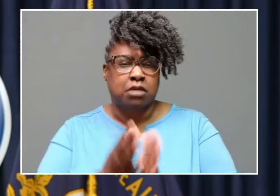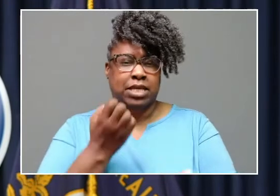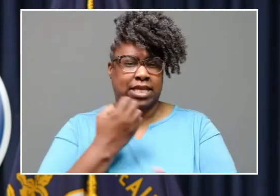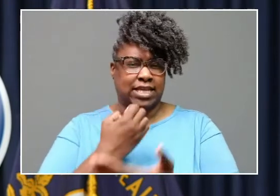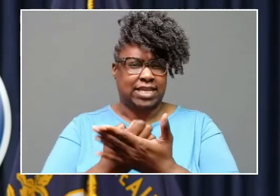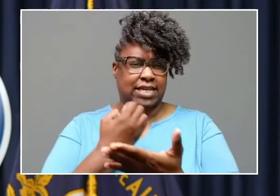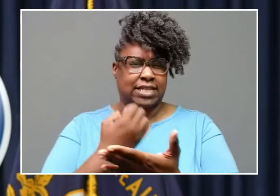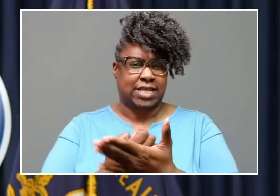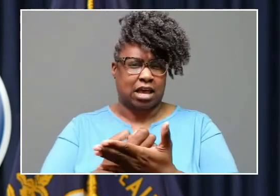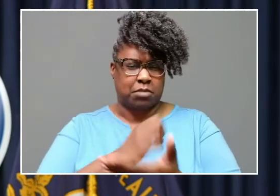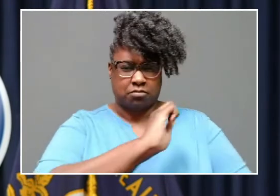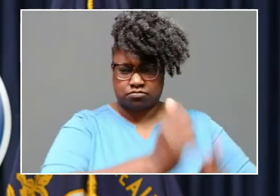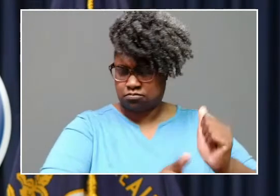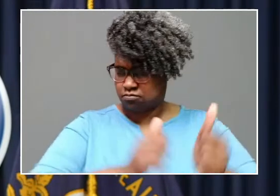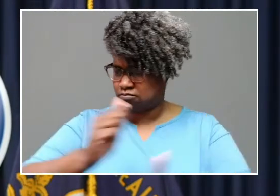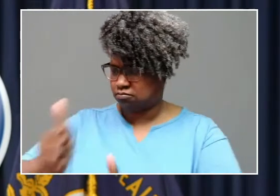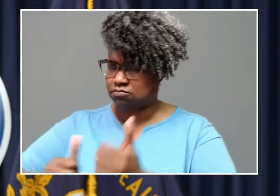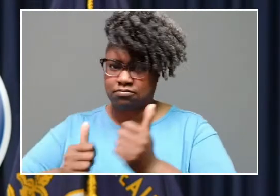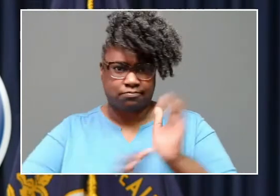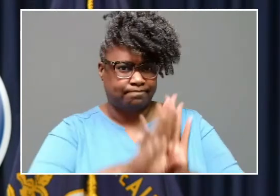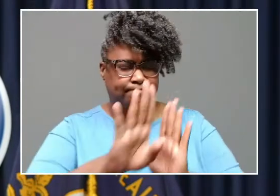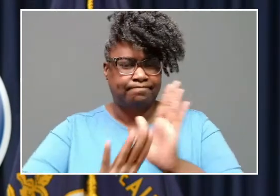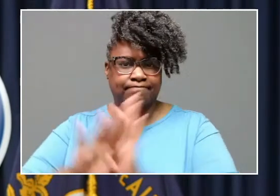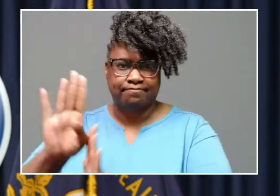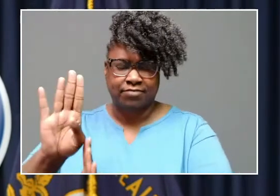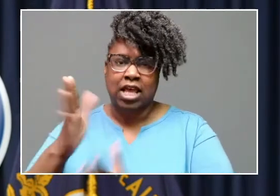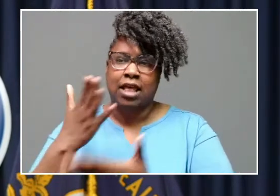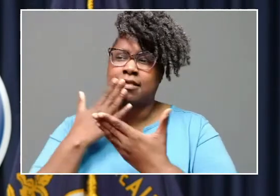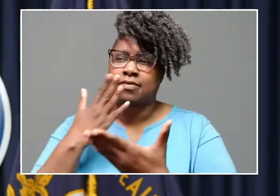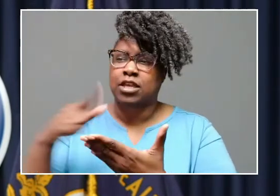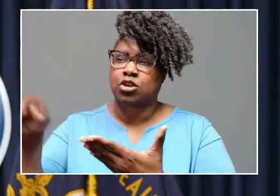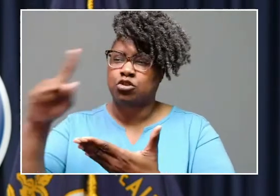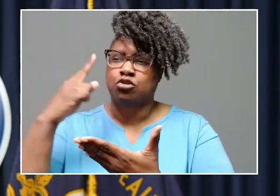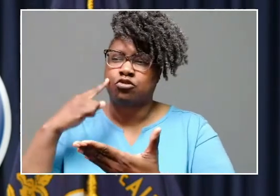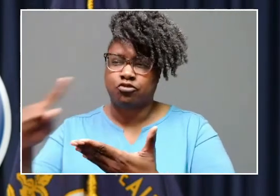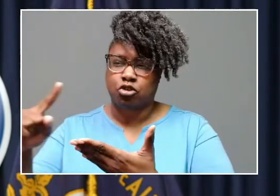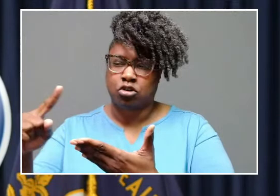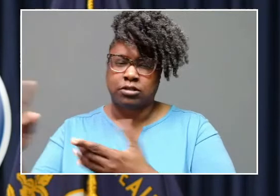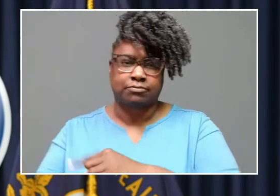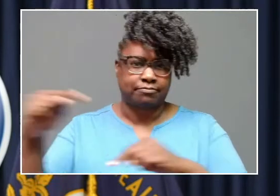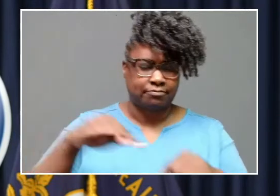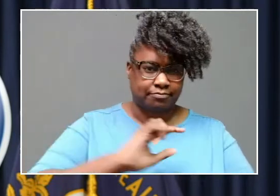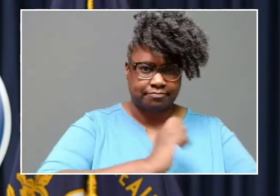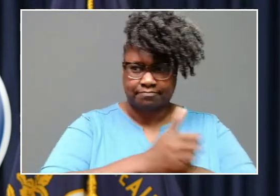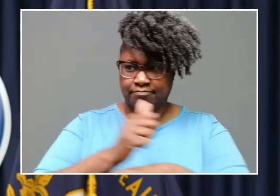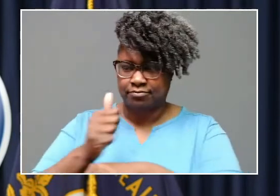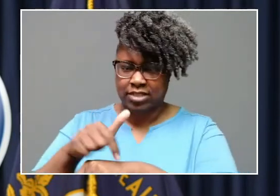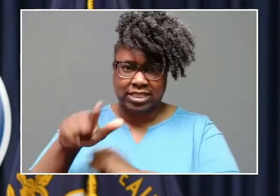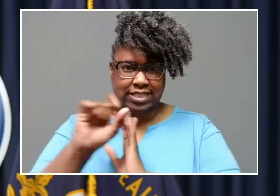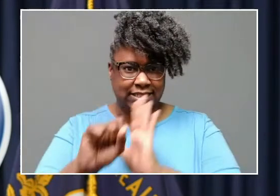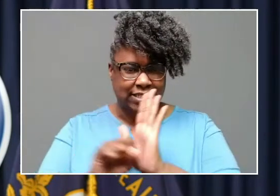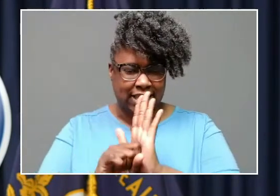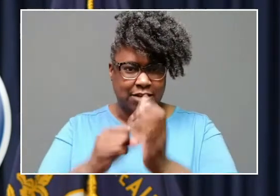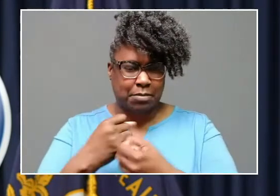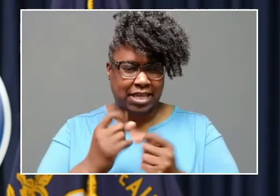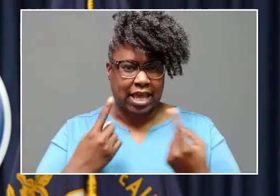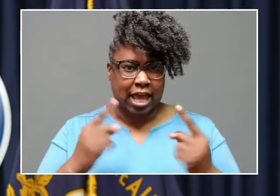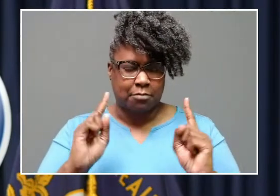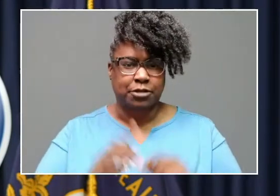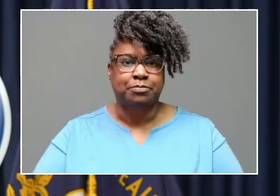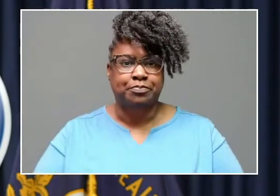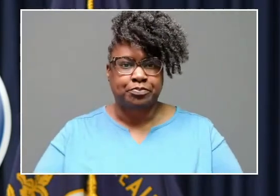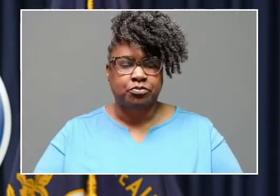betting their futures on our great state for making it happen. According to the Kentucky Center for Statistics, the preliminary